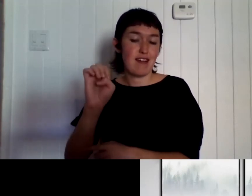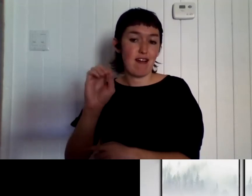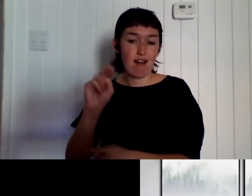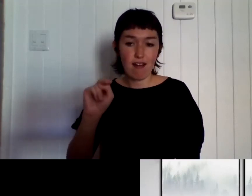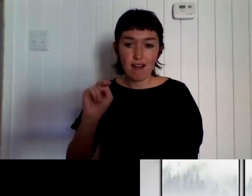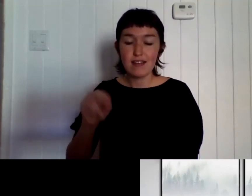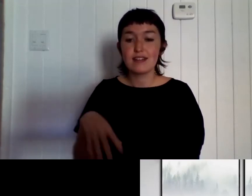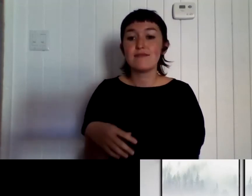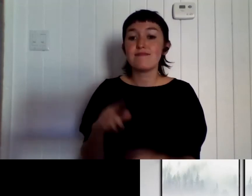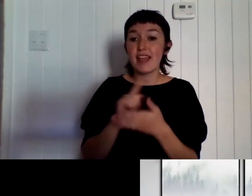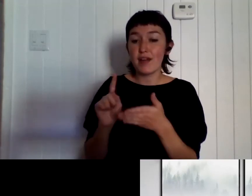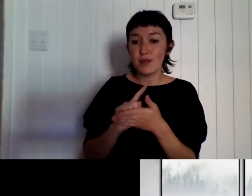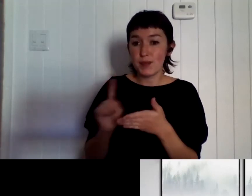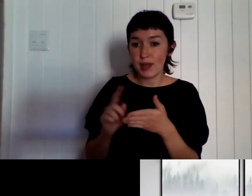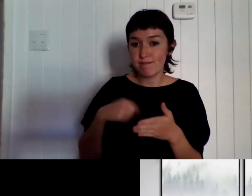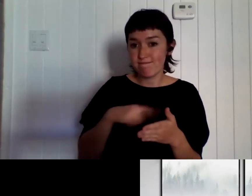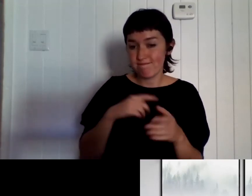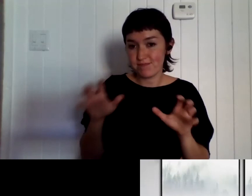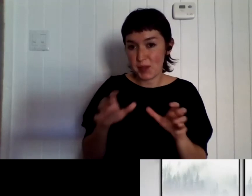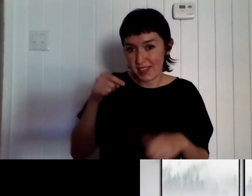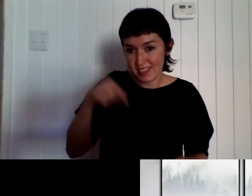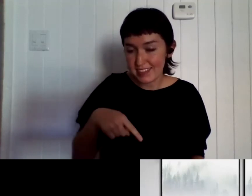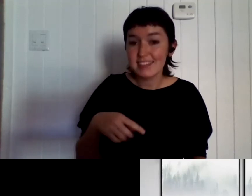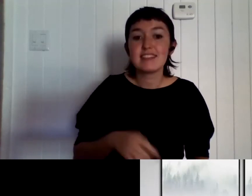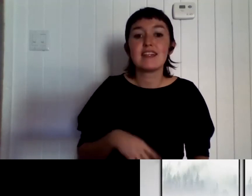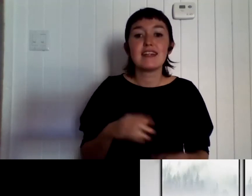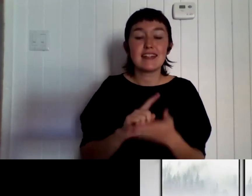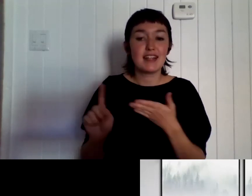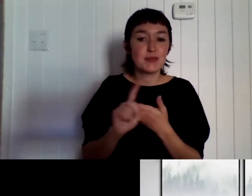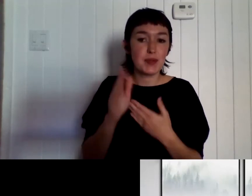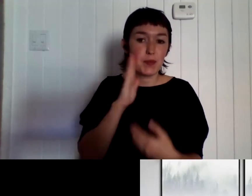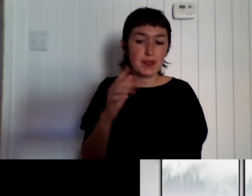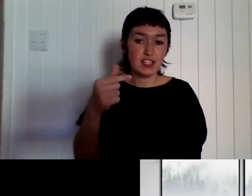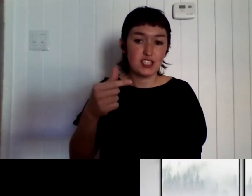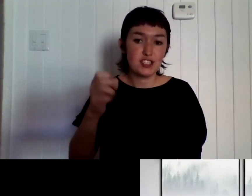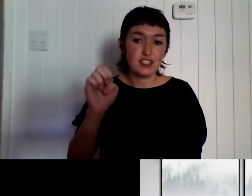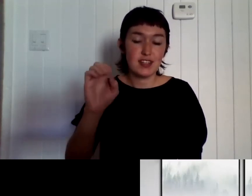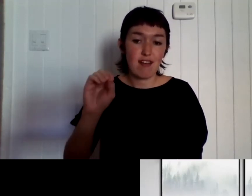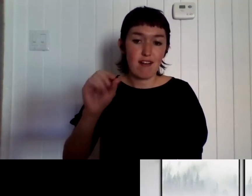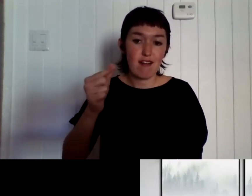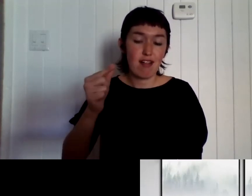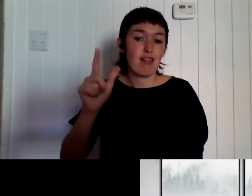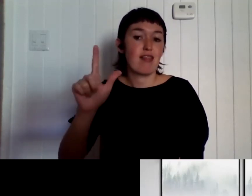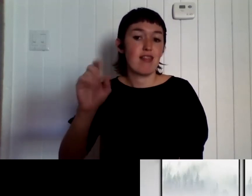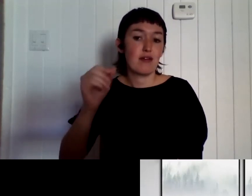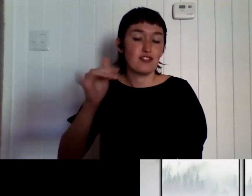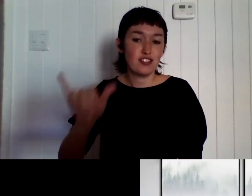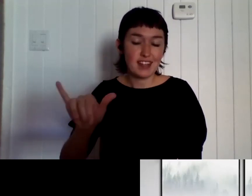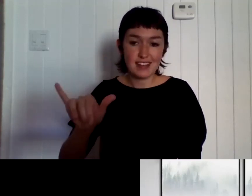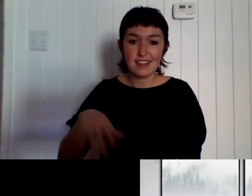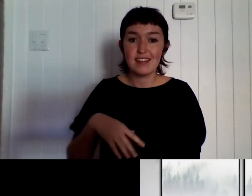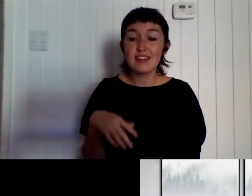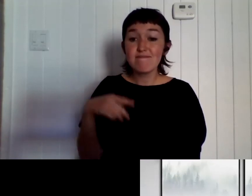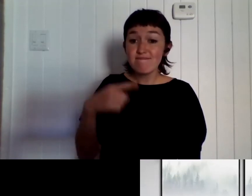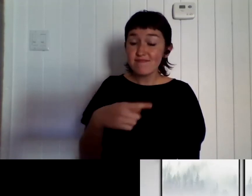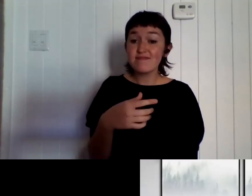week. Next week, we'll be talking about geology with a geologist who, in addition to being a geologist, also is a dancer